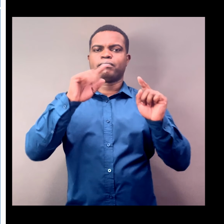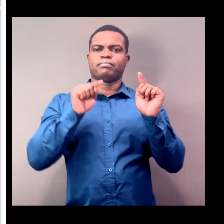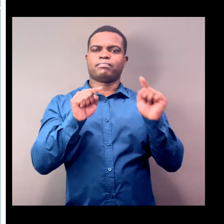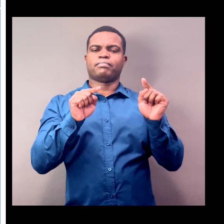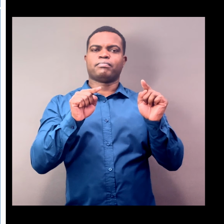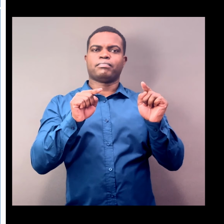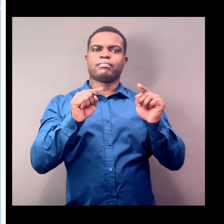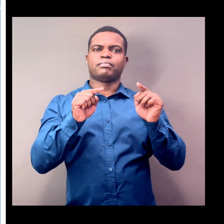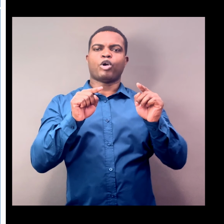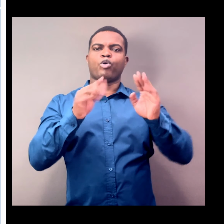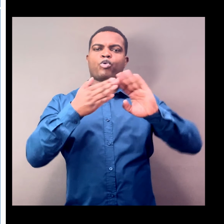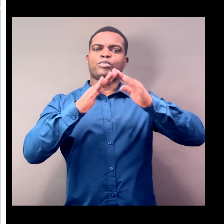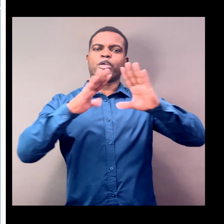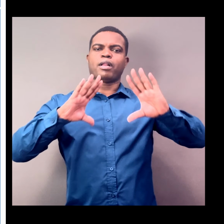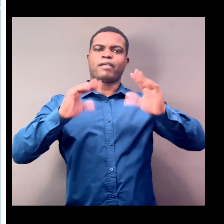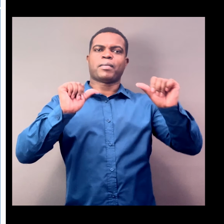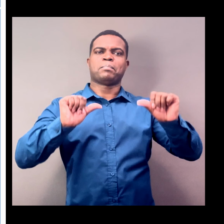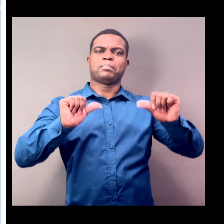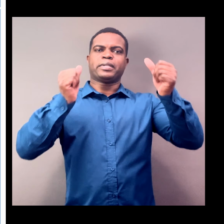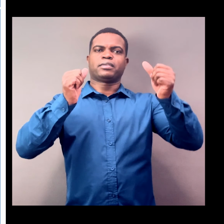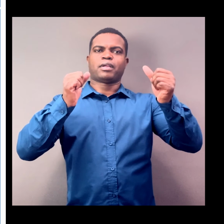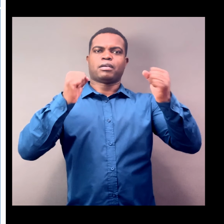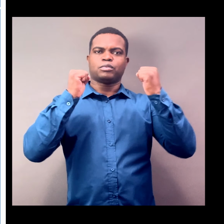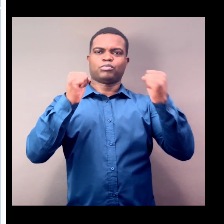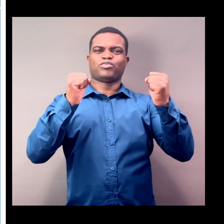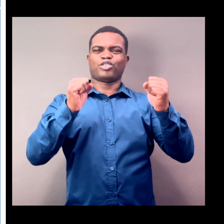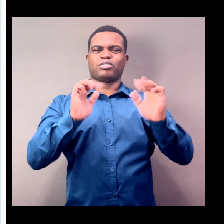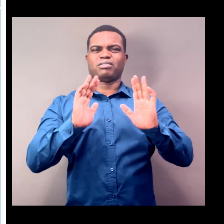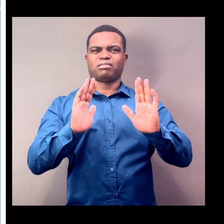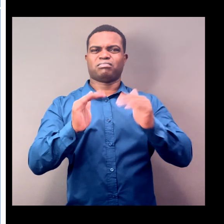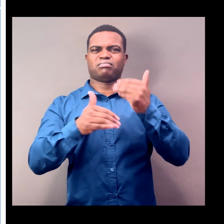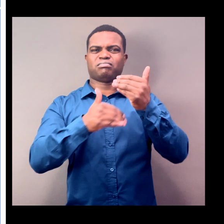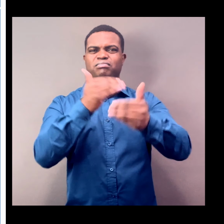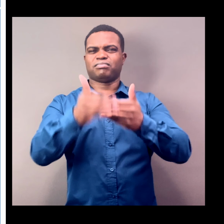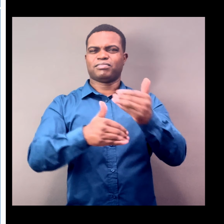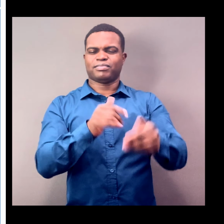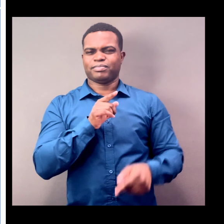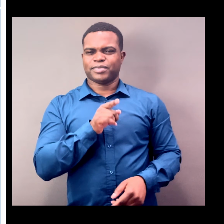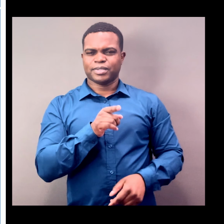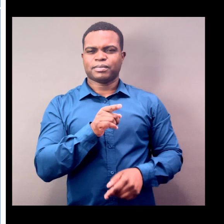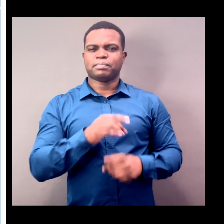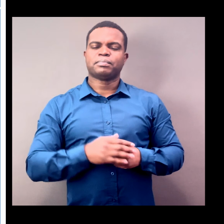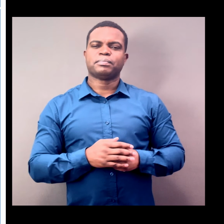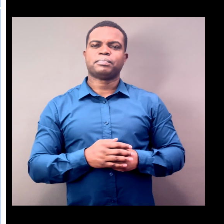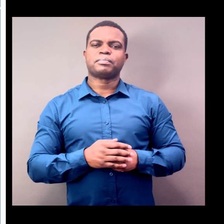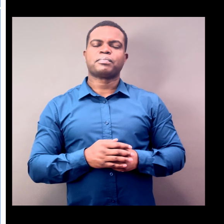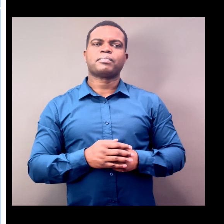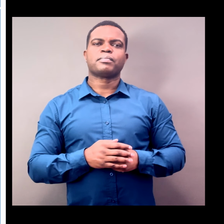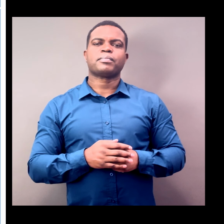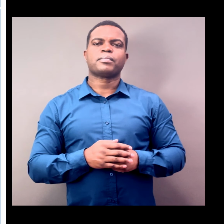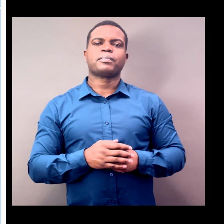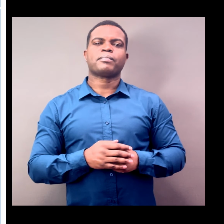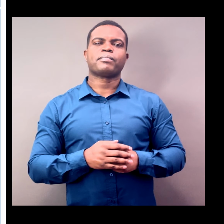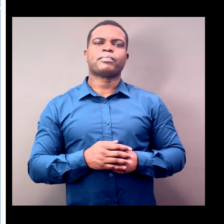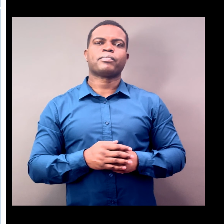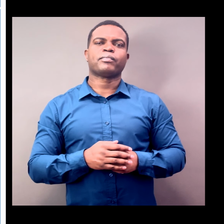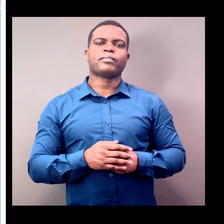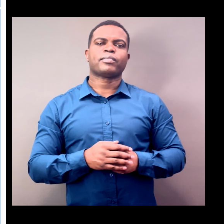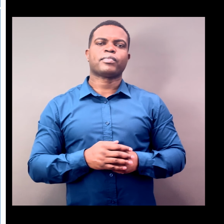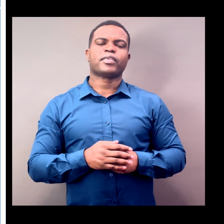like making the community a better place to live. So community development looks towards the